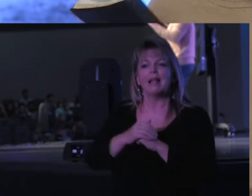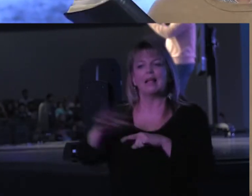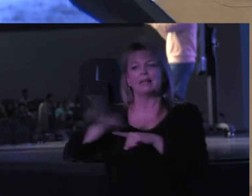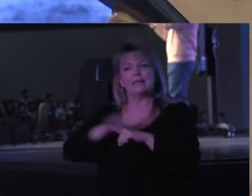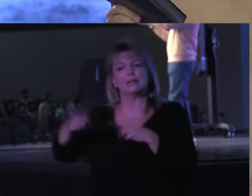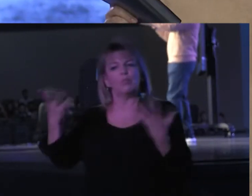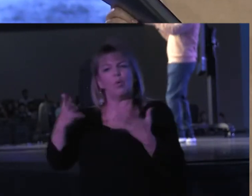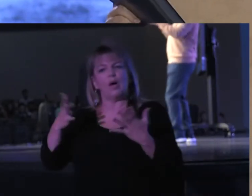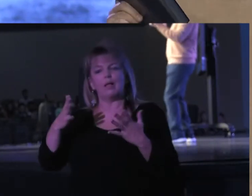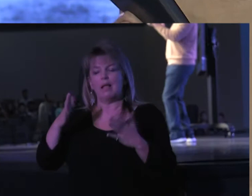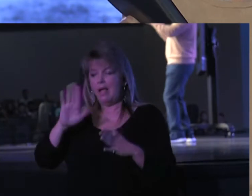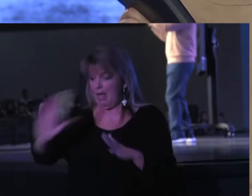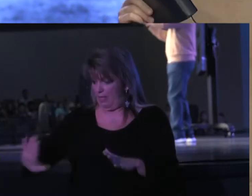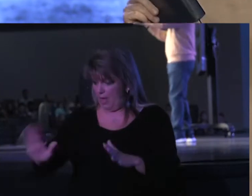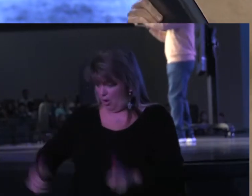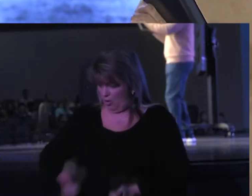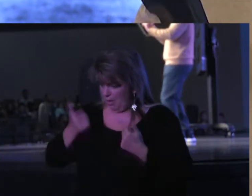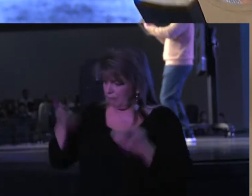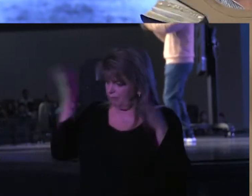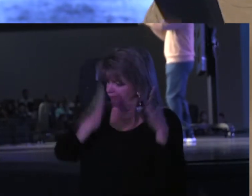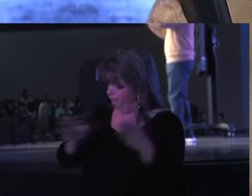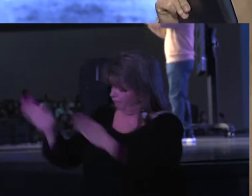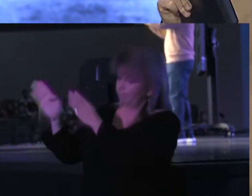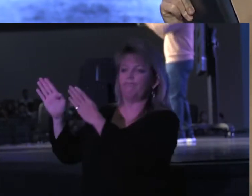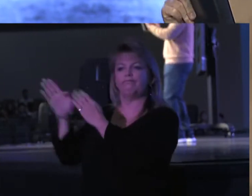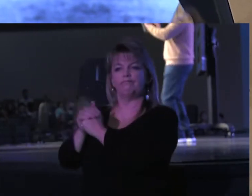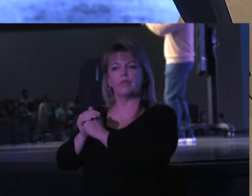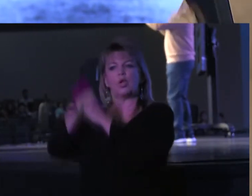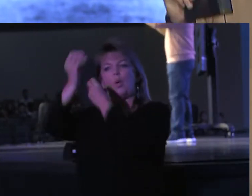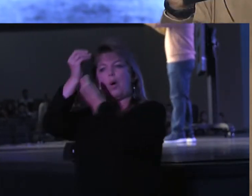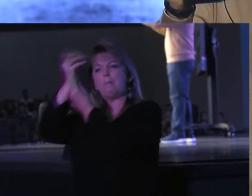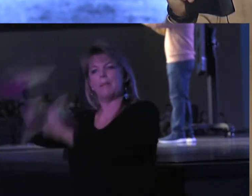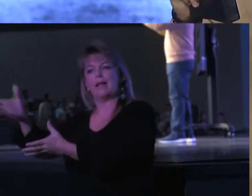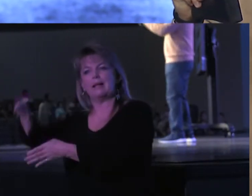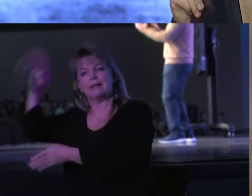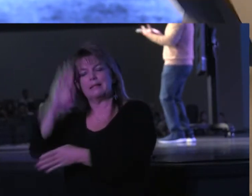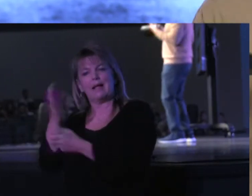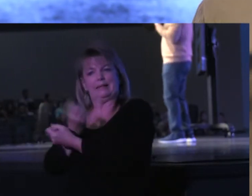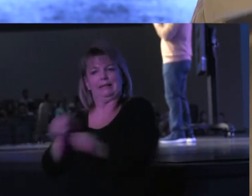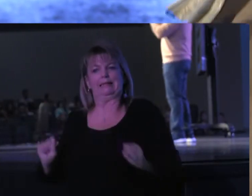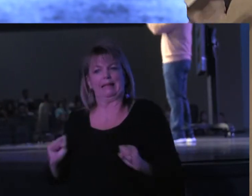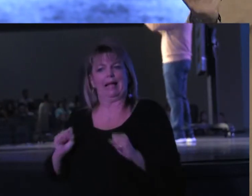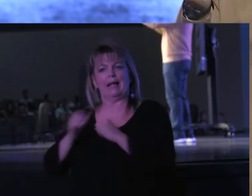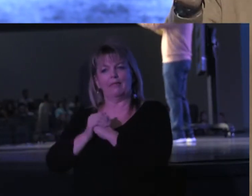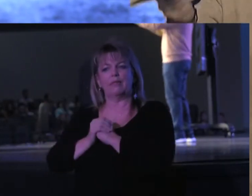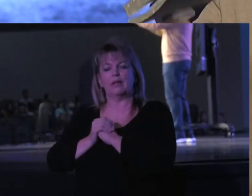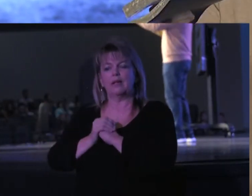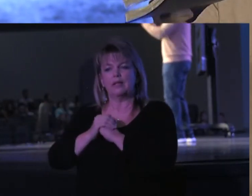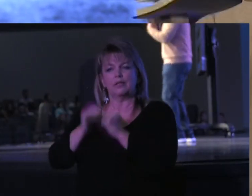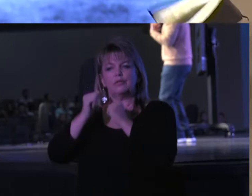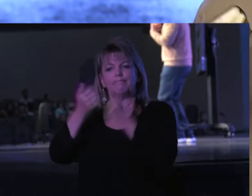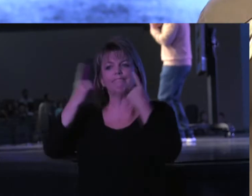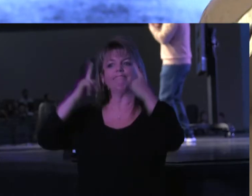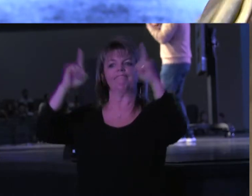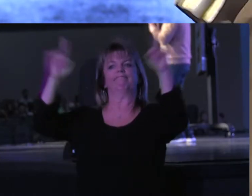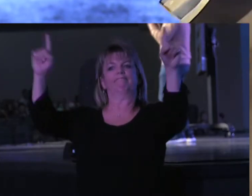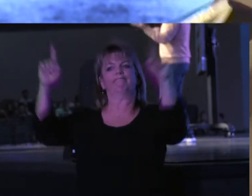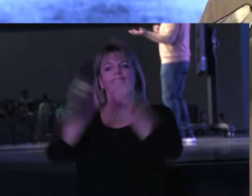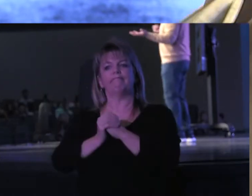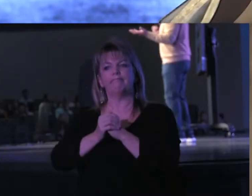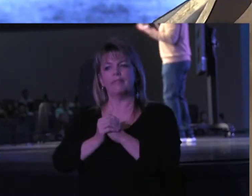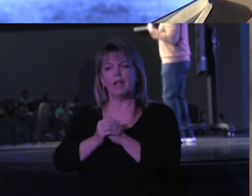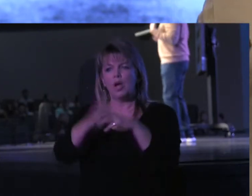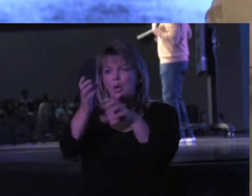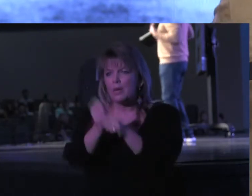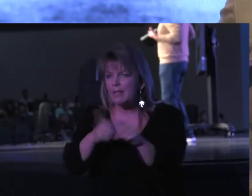to redirect their life to fruitfulness, to obedience, to safety, to flourishing. And where do we